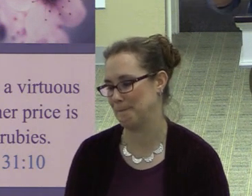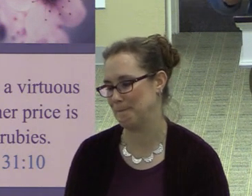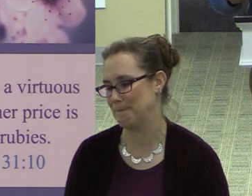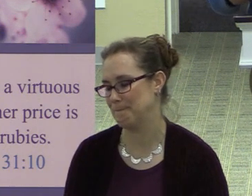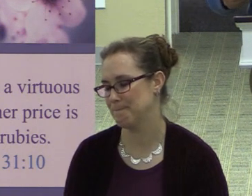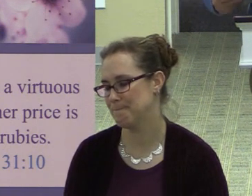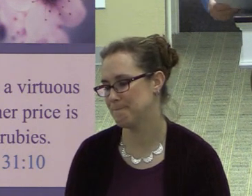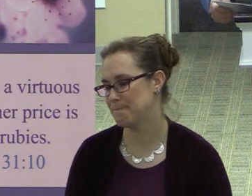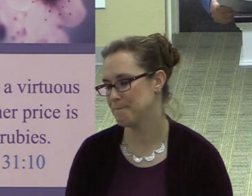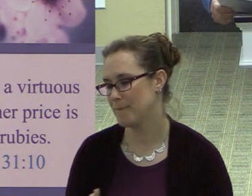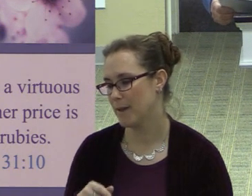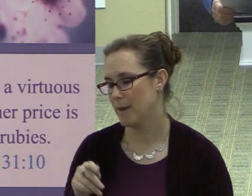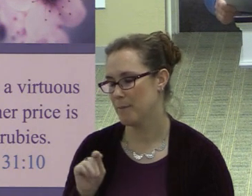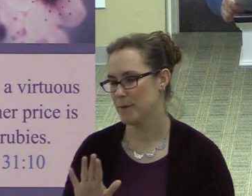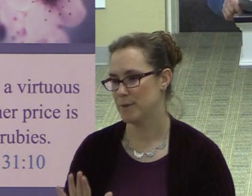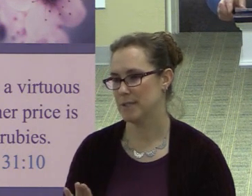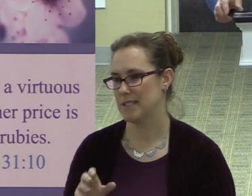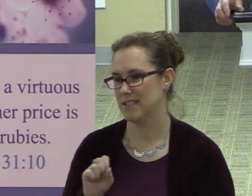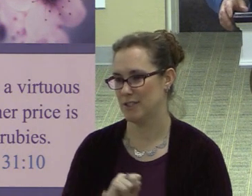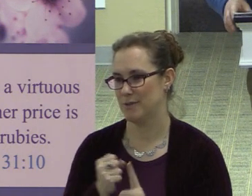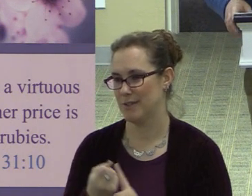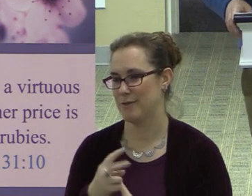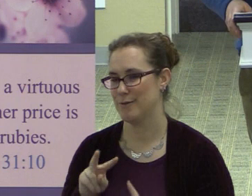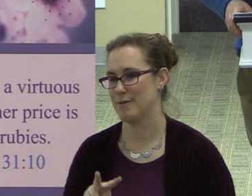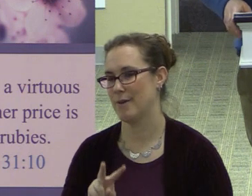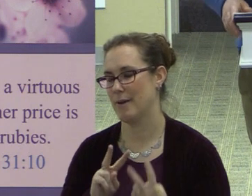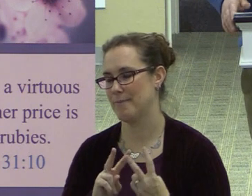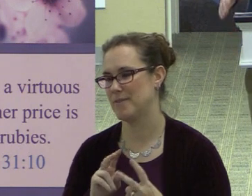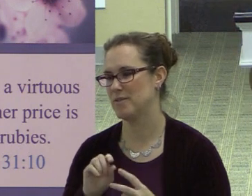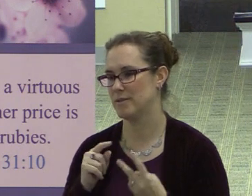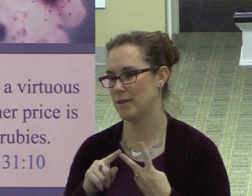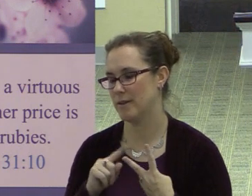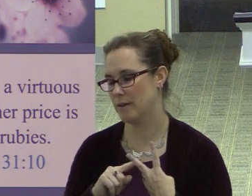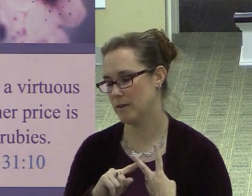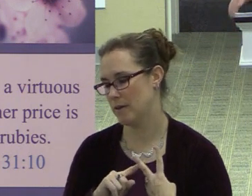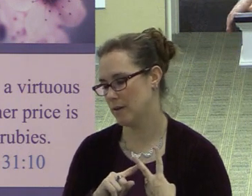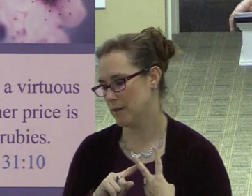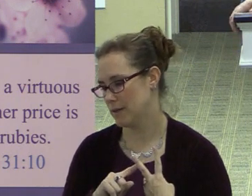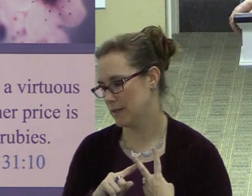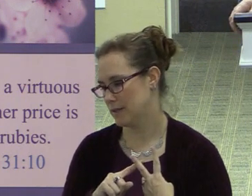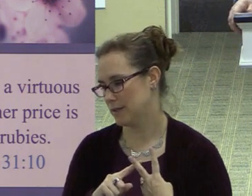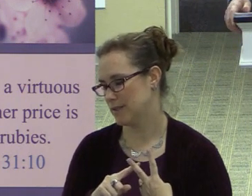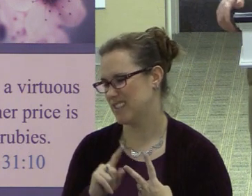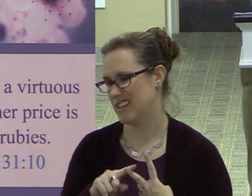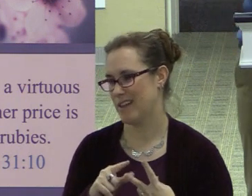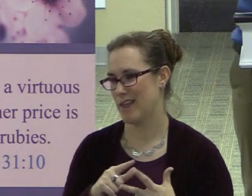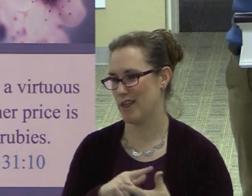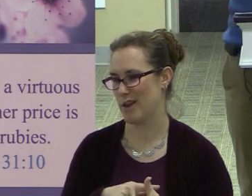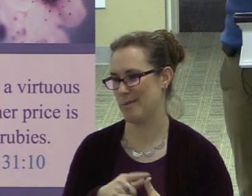He puts you in those situations where you just have to look up. Secondly, second and third one will go quicker.